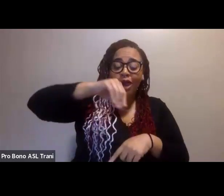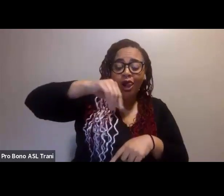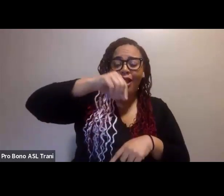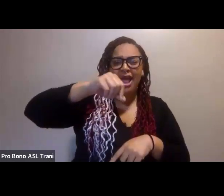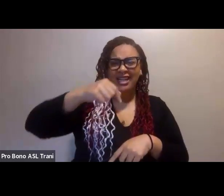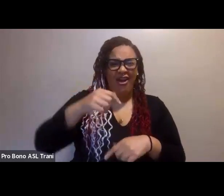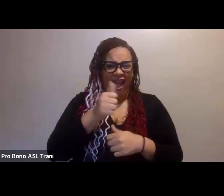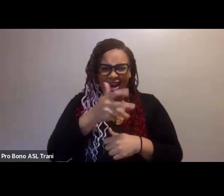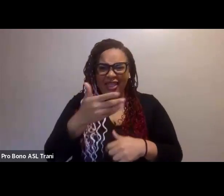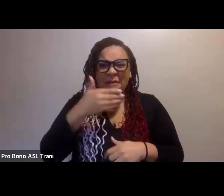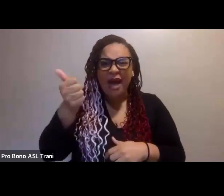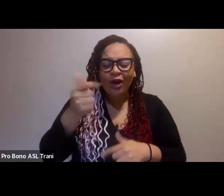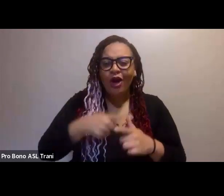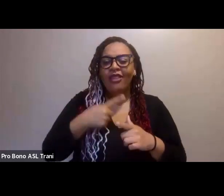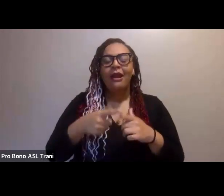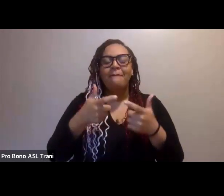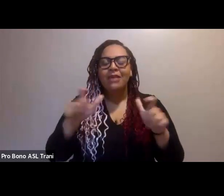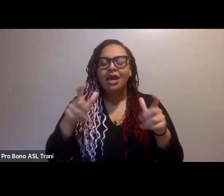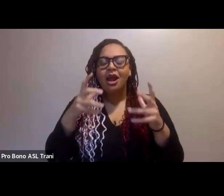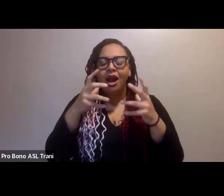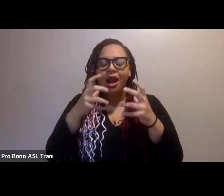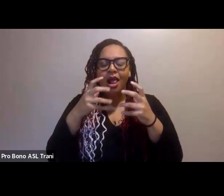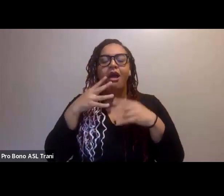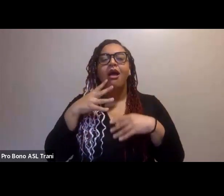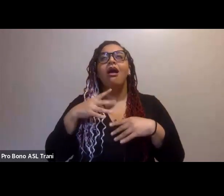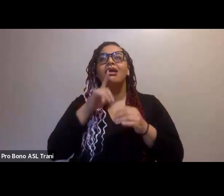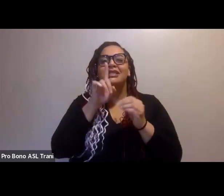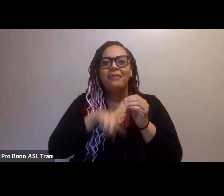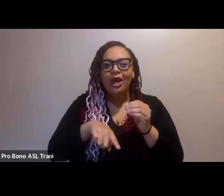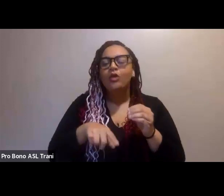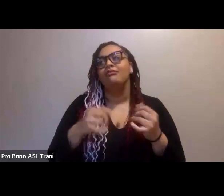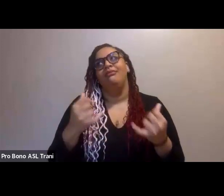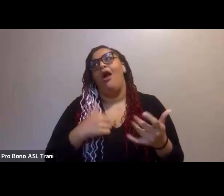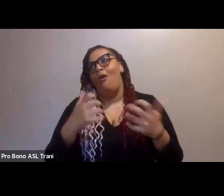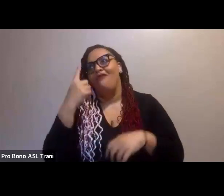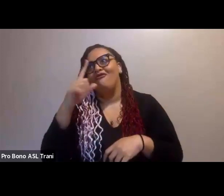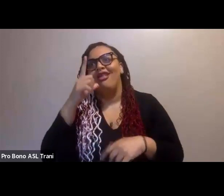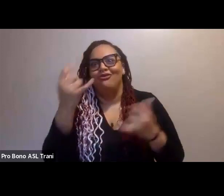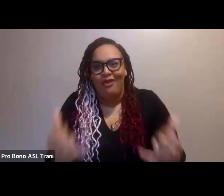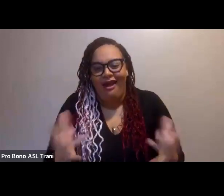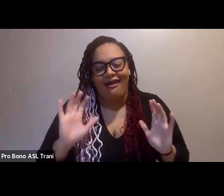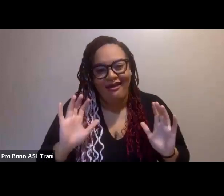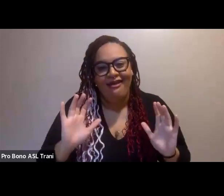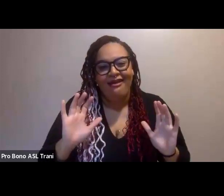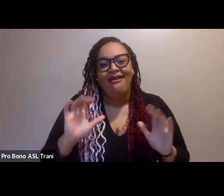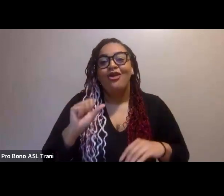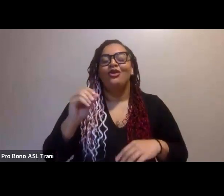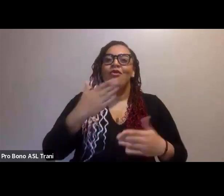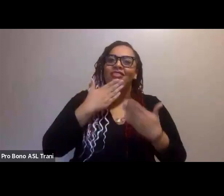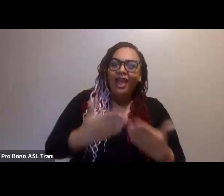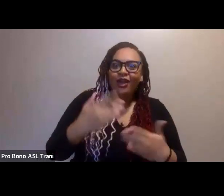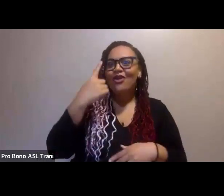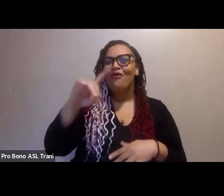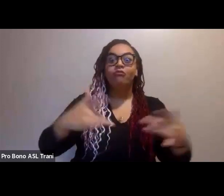really juicy, good tomato? That's what I want for lunch today. So thanks to my group for getting me all excited and ready to go on